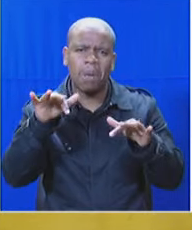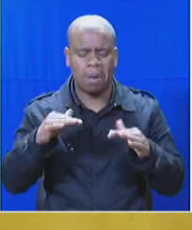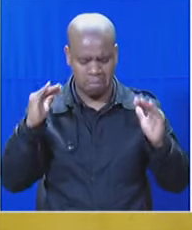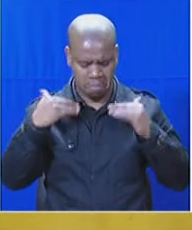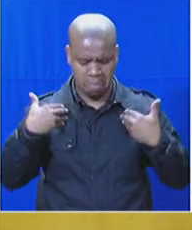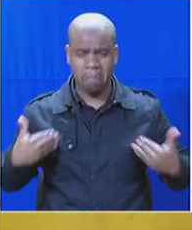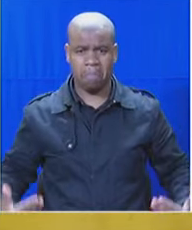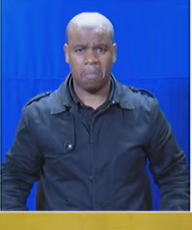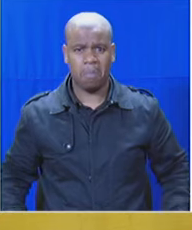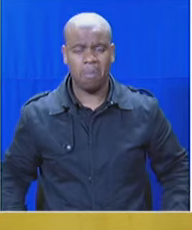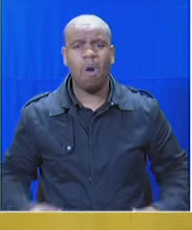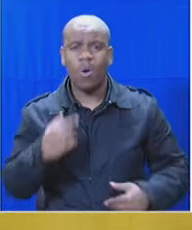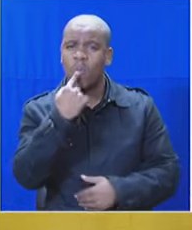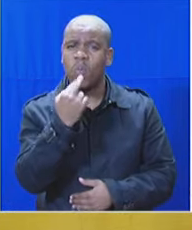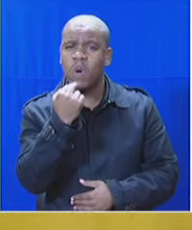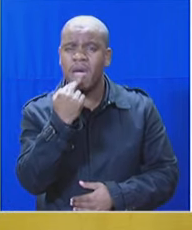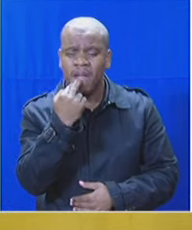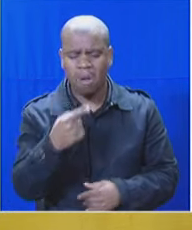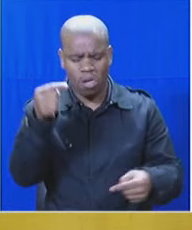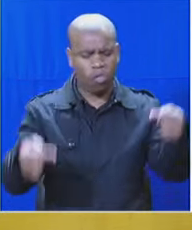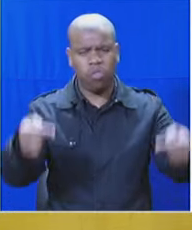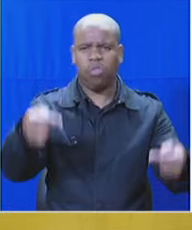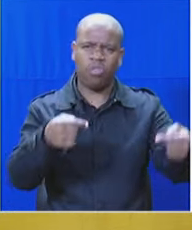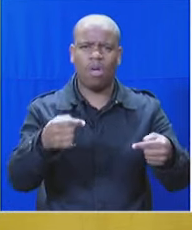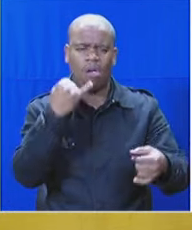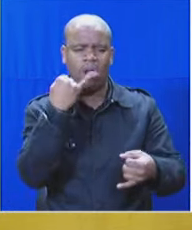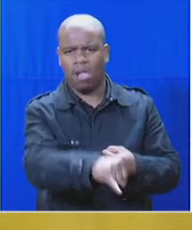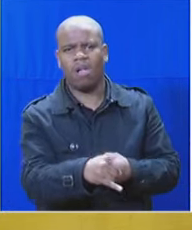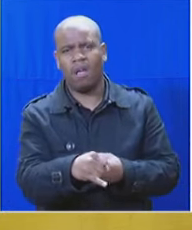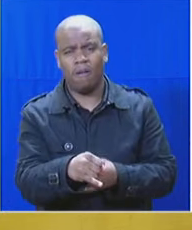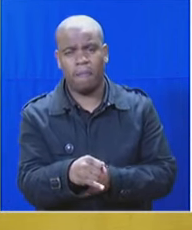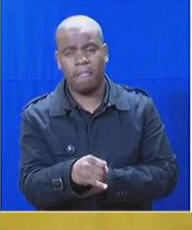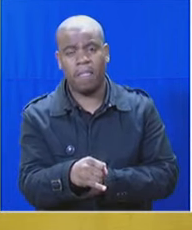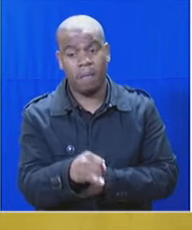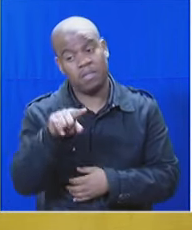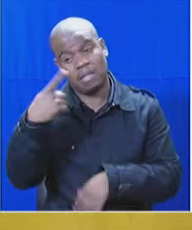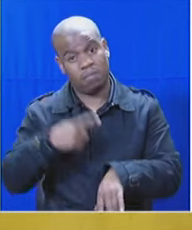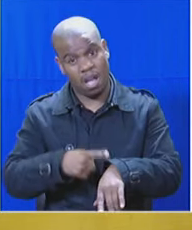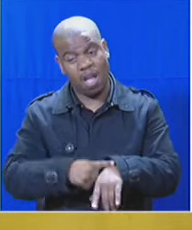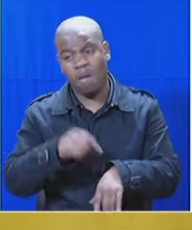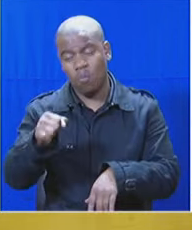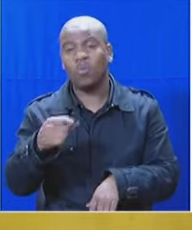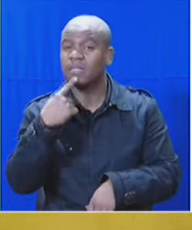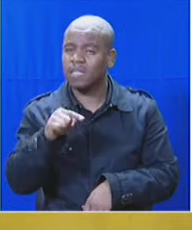nto kaMatthias. Into enizithethayo zintle kodwa indlela enizithetha ngayo imbi.